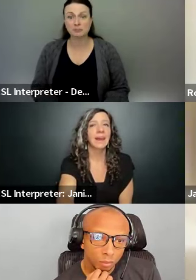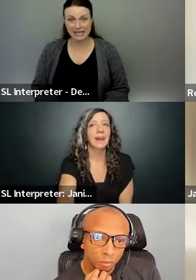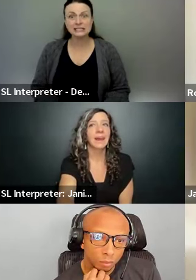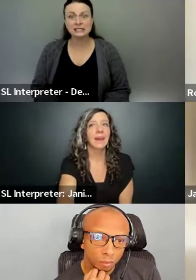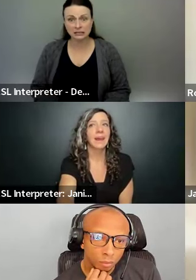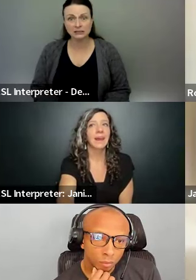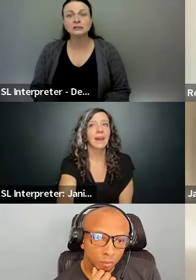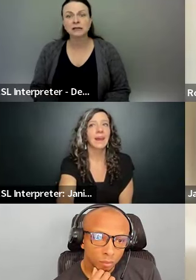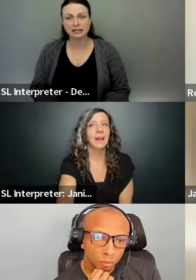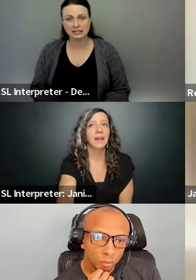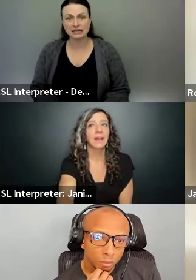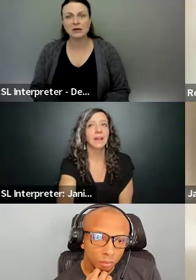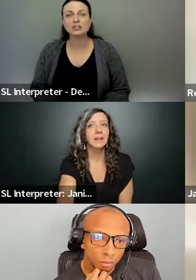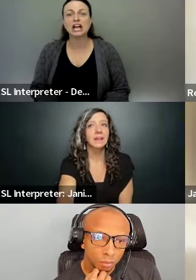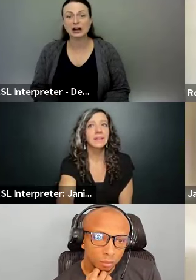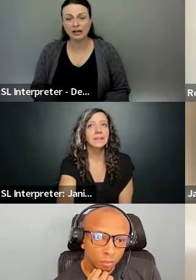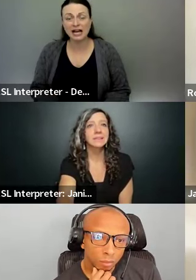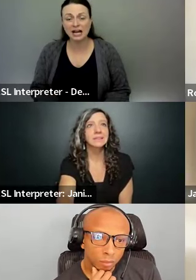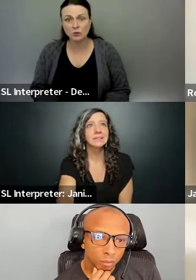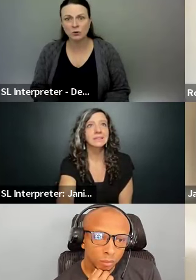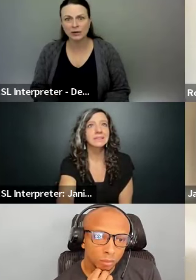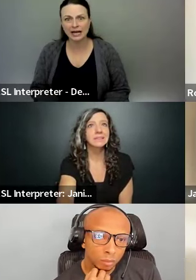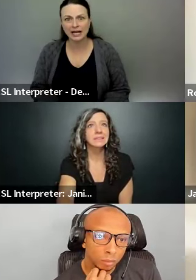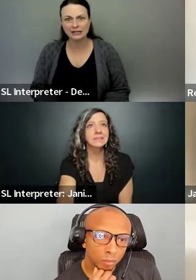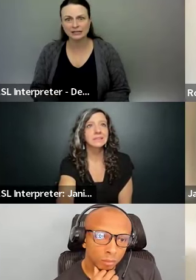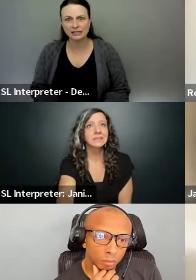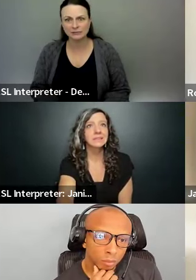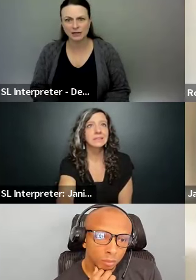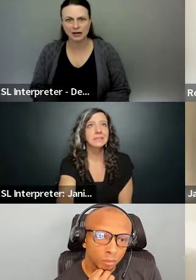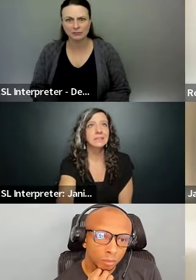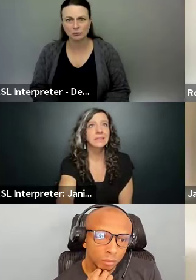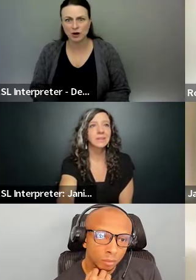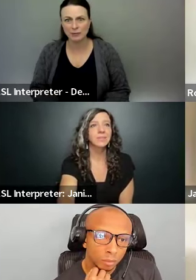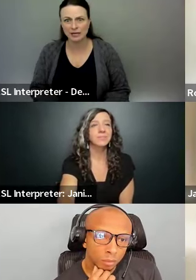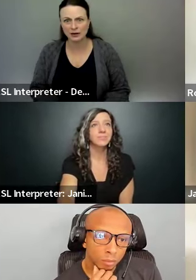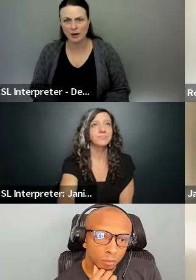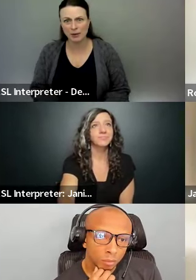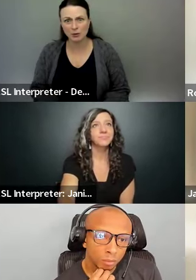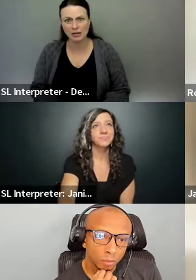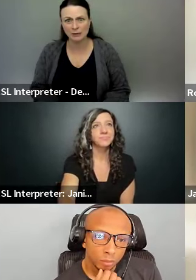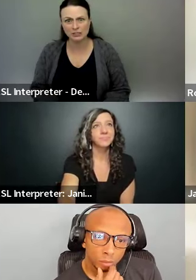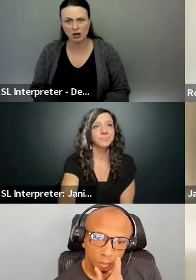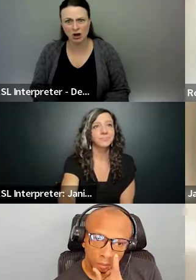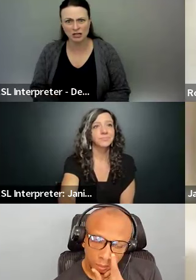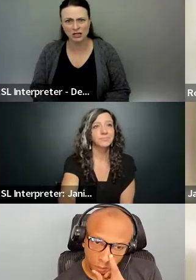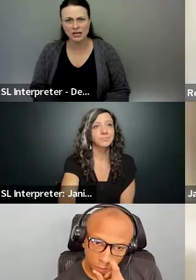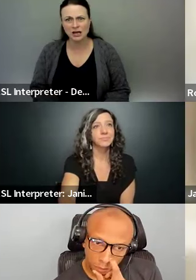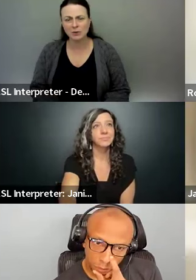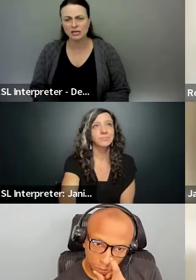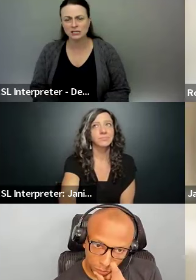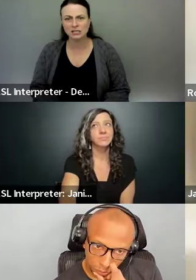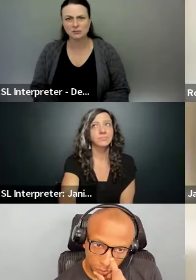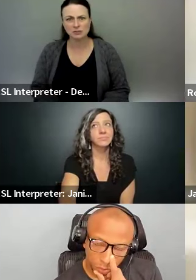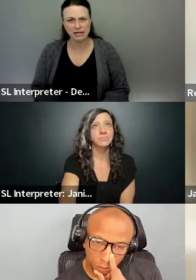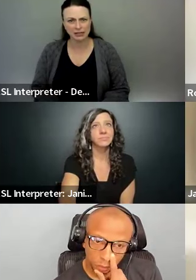The space, like a sign language area where we had the drop-in area where people could come and talk, and